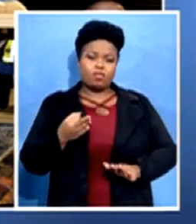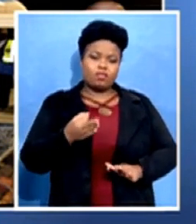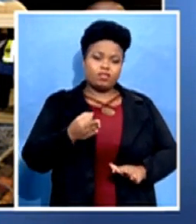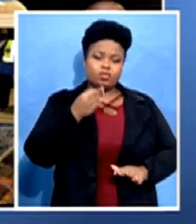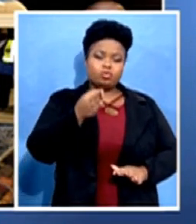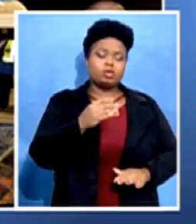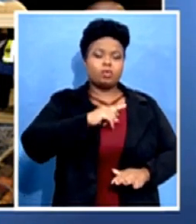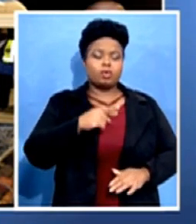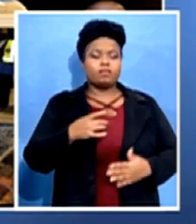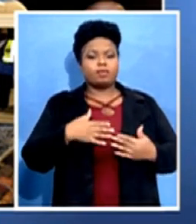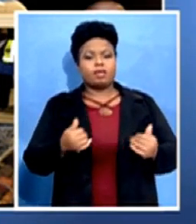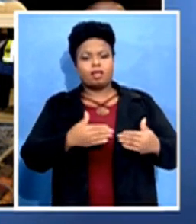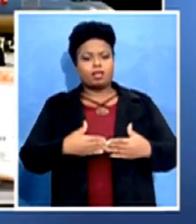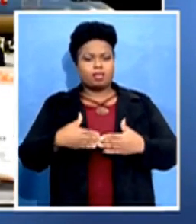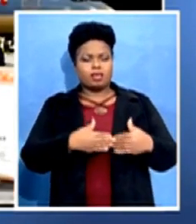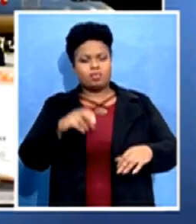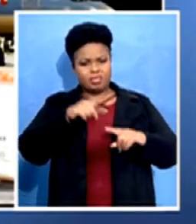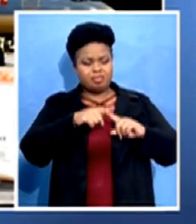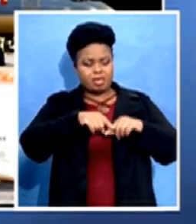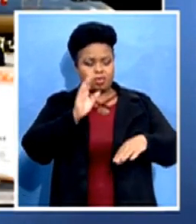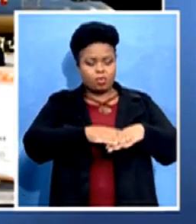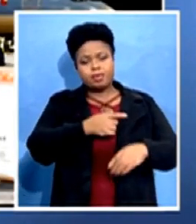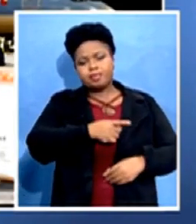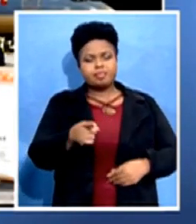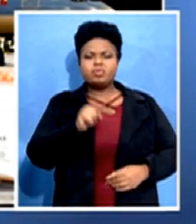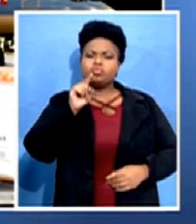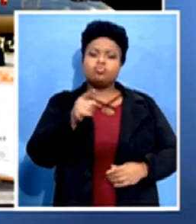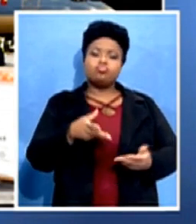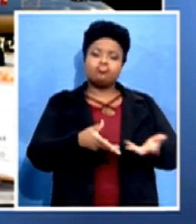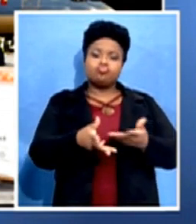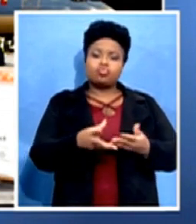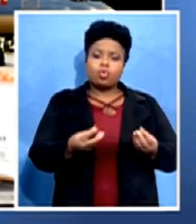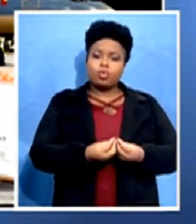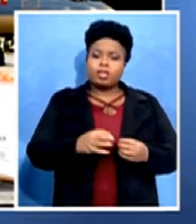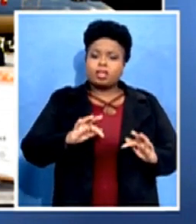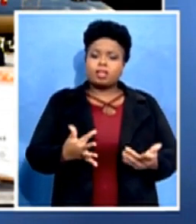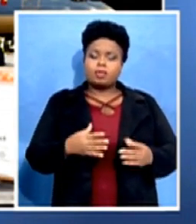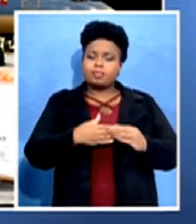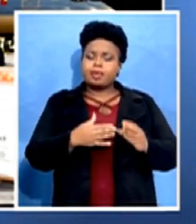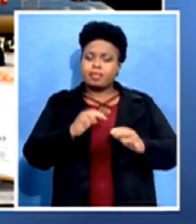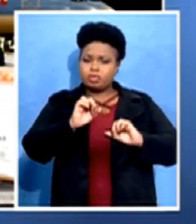What conversations are you having with your membership? Are they going to be taking the vaccine?